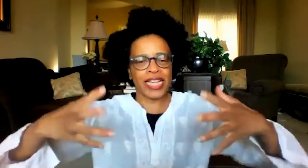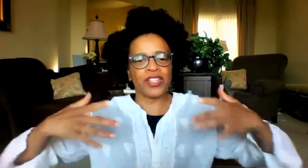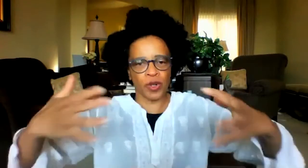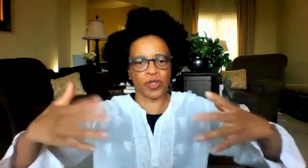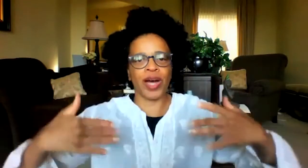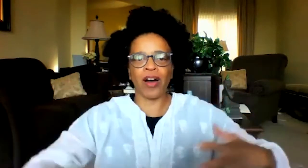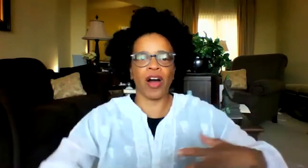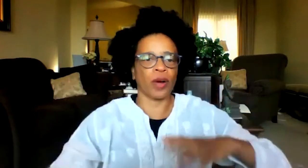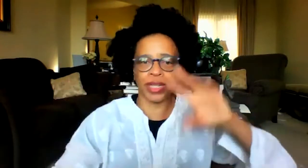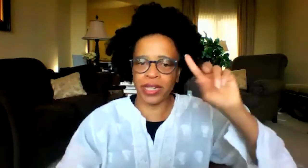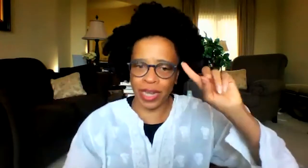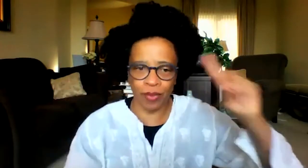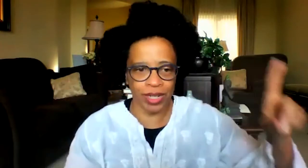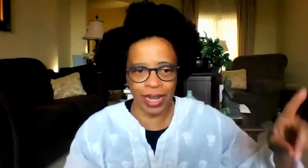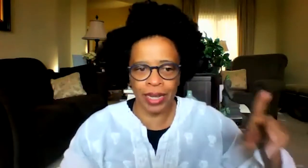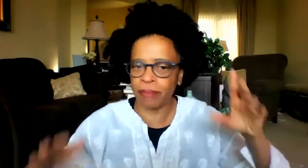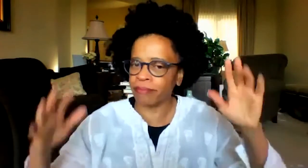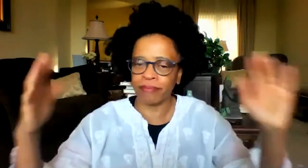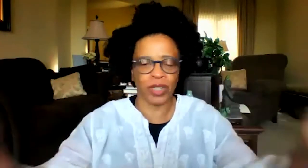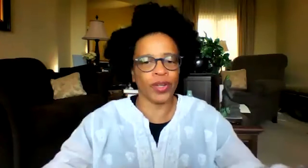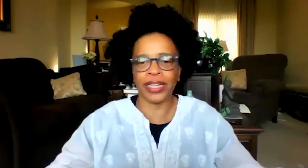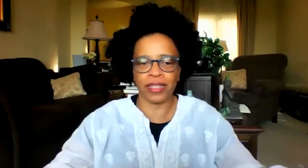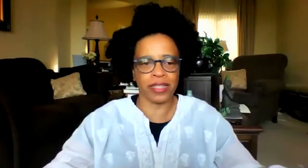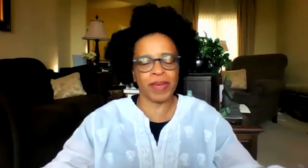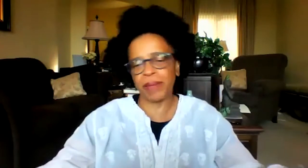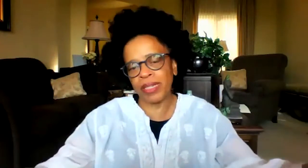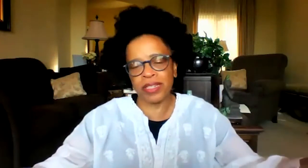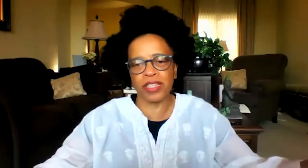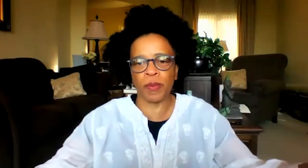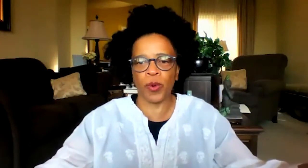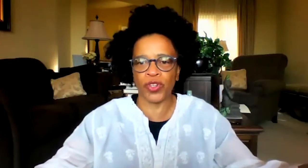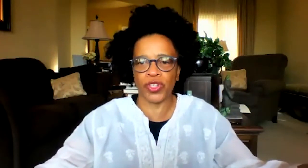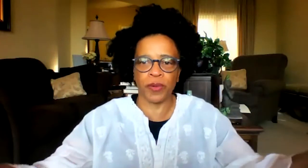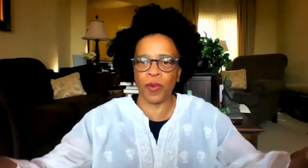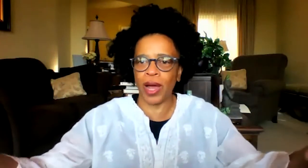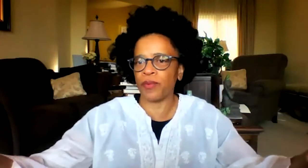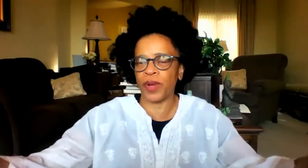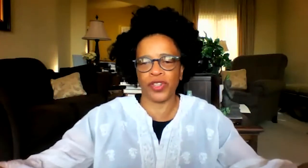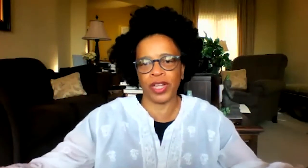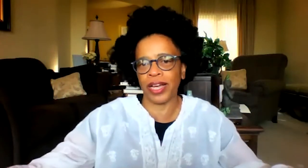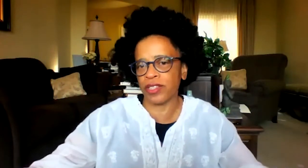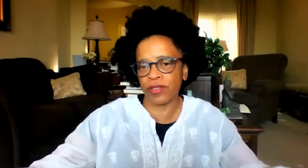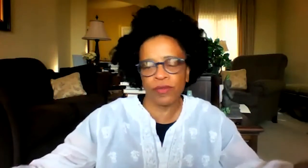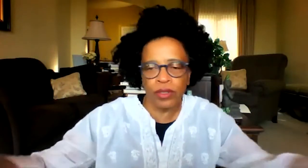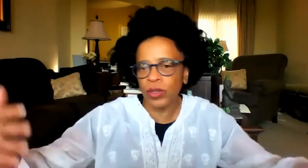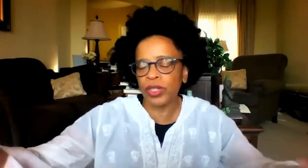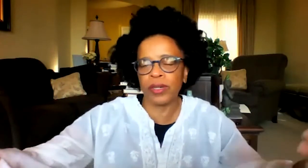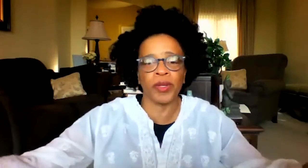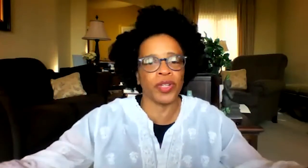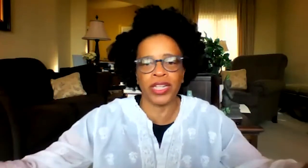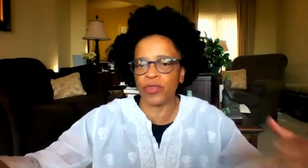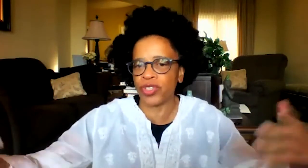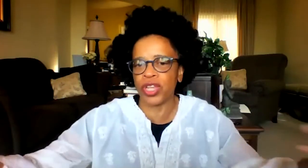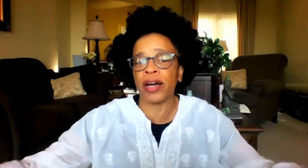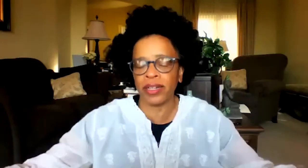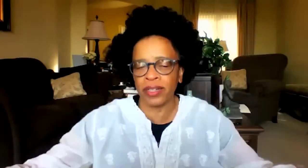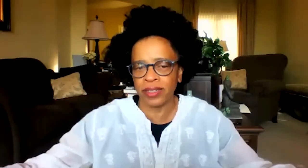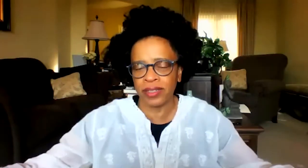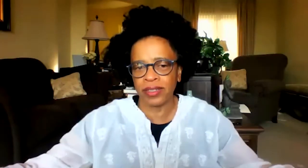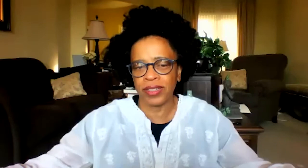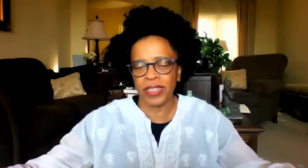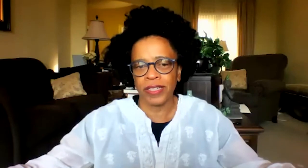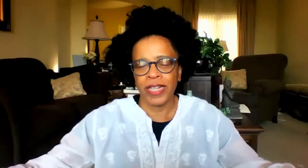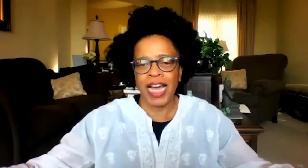know, interpersonal. How are we? Can we name? Okay, this may be a disproportionately white racialized community or